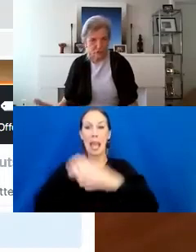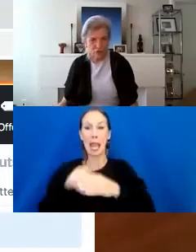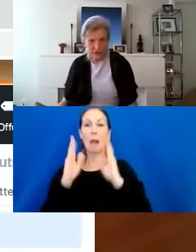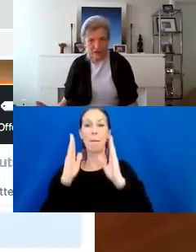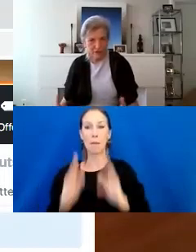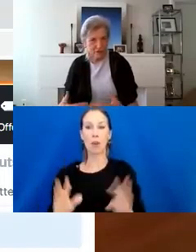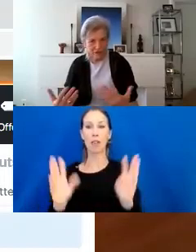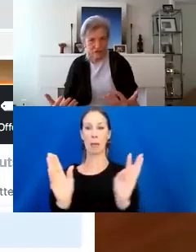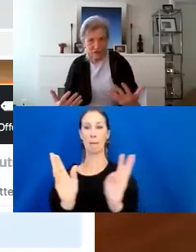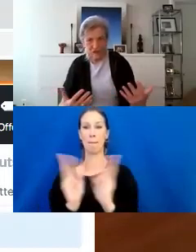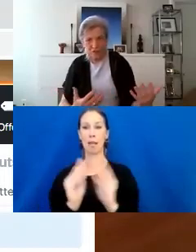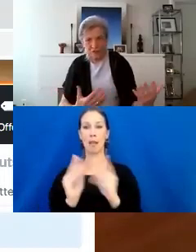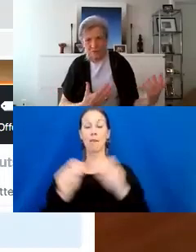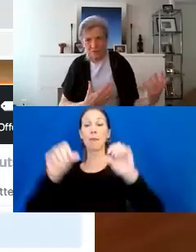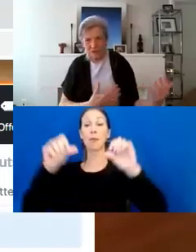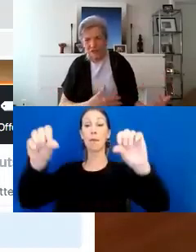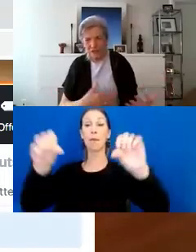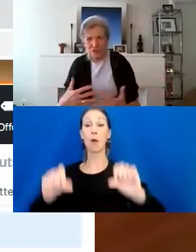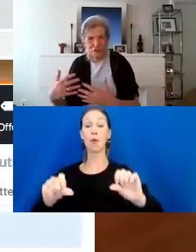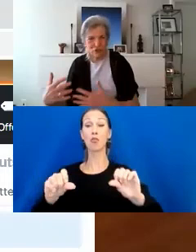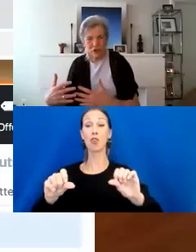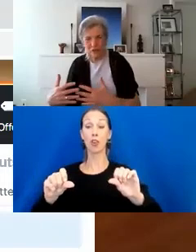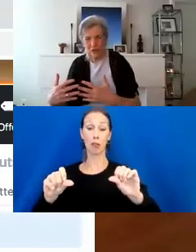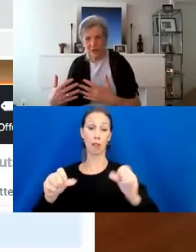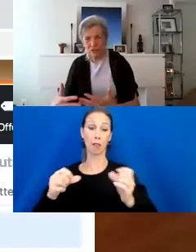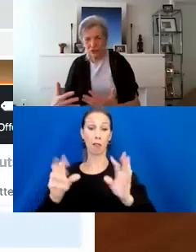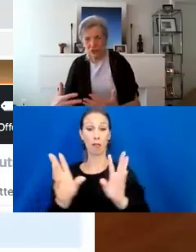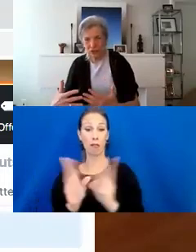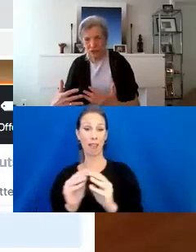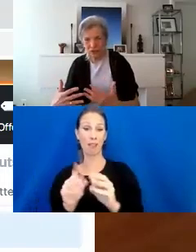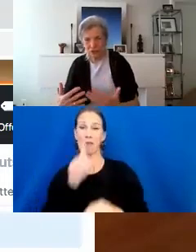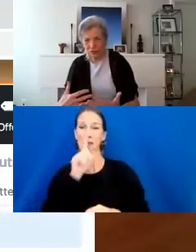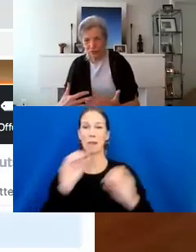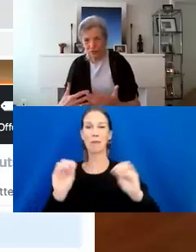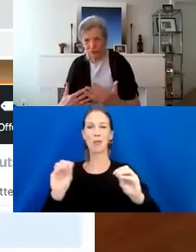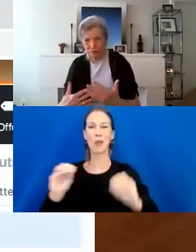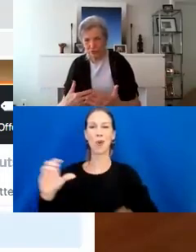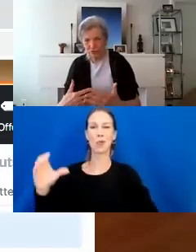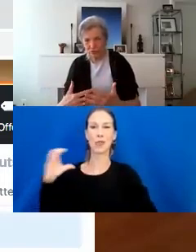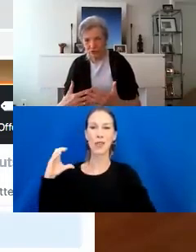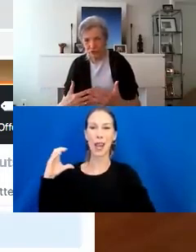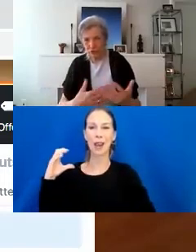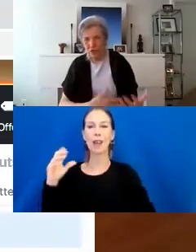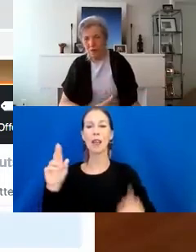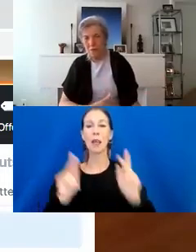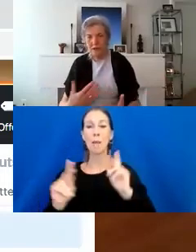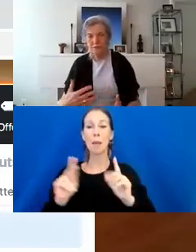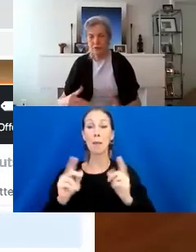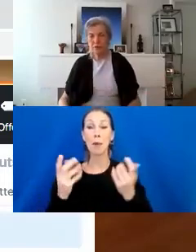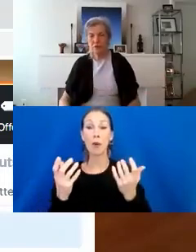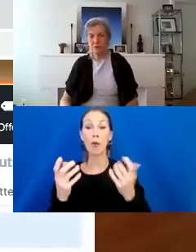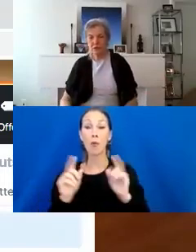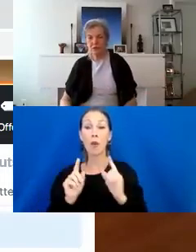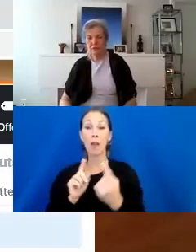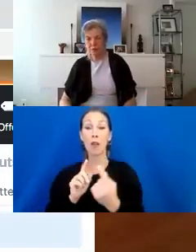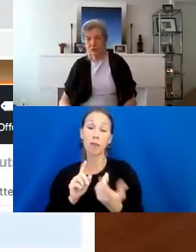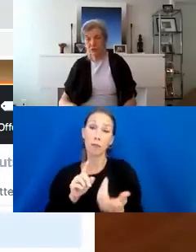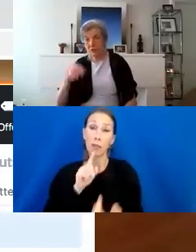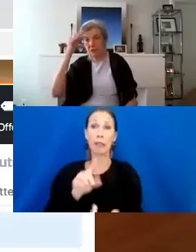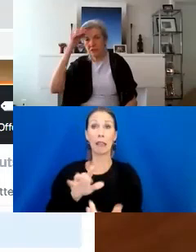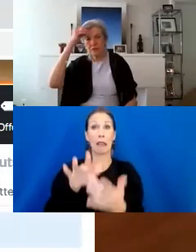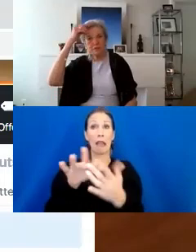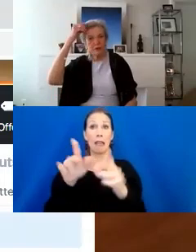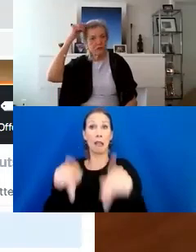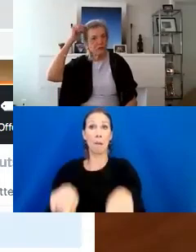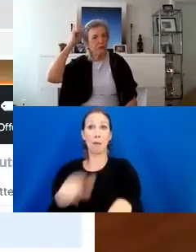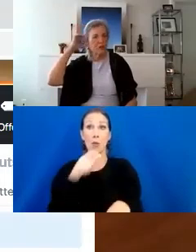is no chair. Essentially, attendees are coming and talking to the person whose paper is being presented